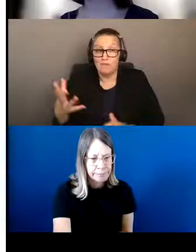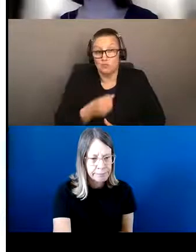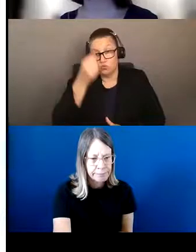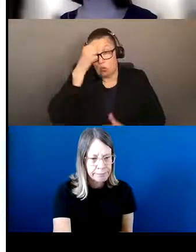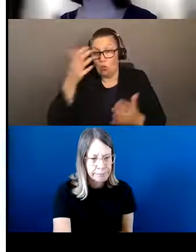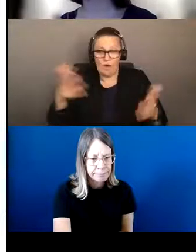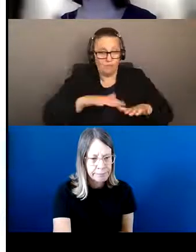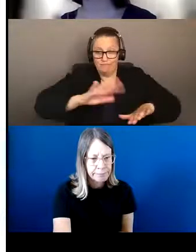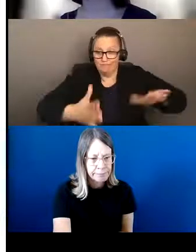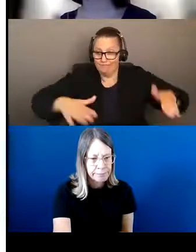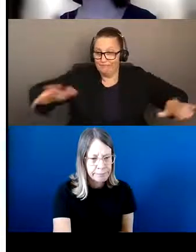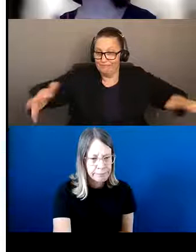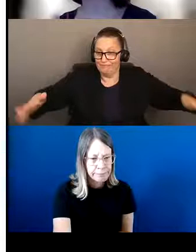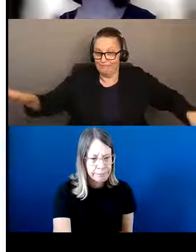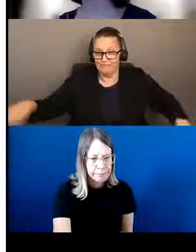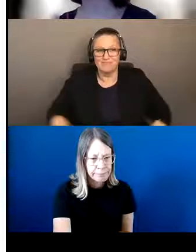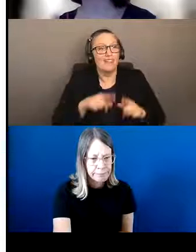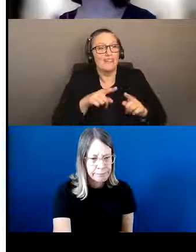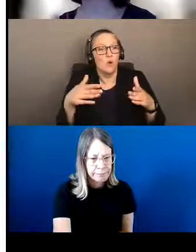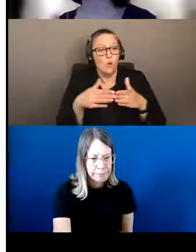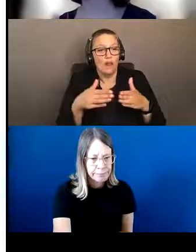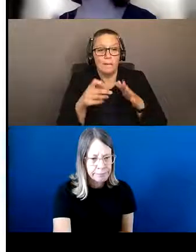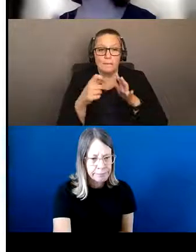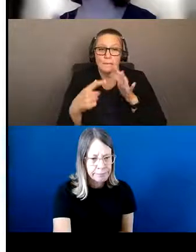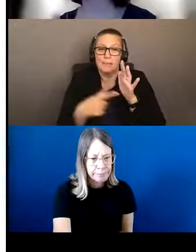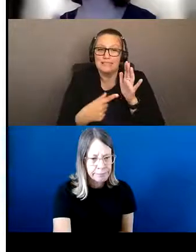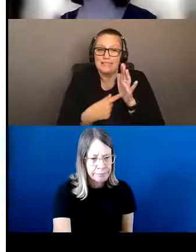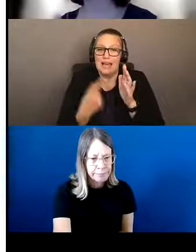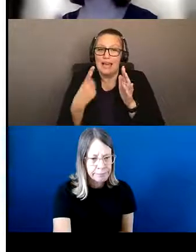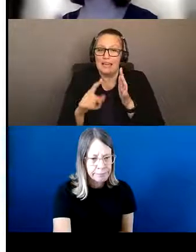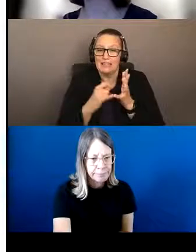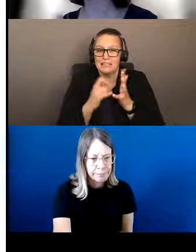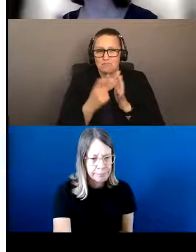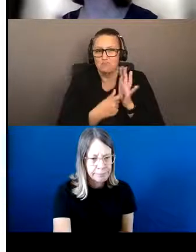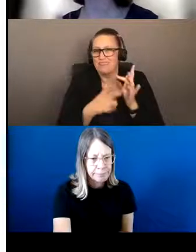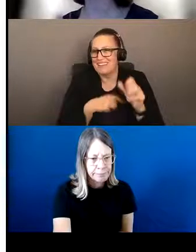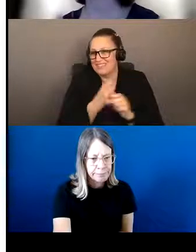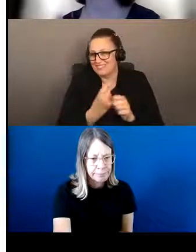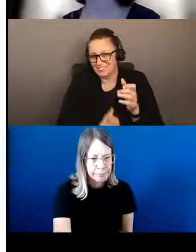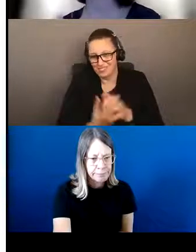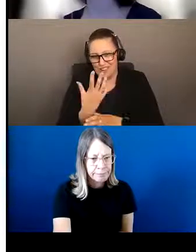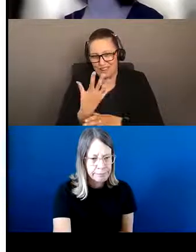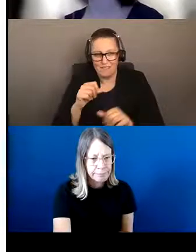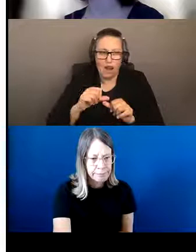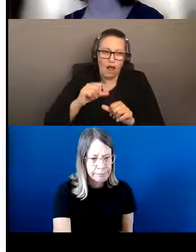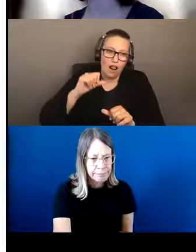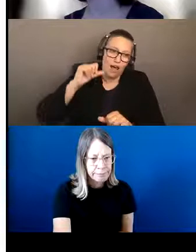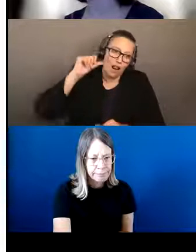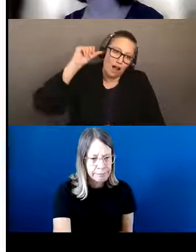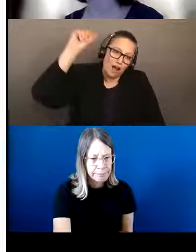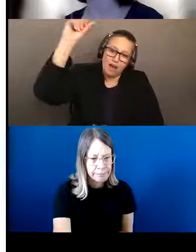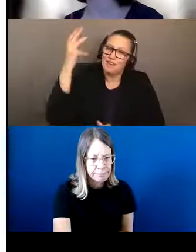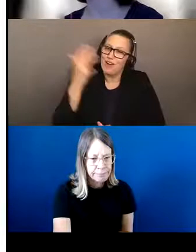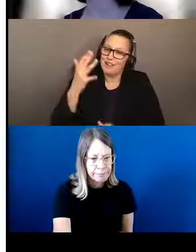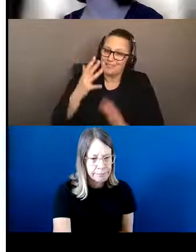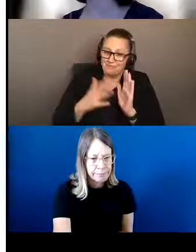Next, we come to the corner of Pitt and Spring Streets, just beyond Martin Place, where the iconic 19-metre-tall memorial to the artist William DOBELL is